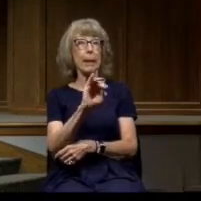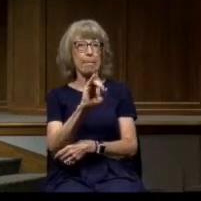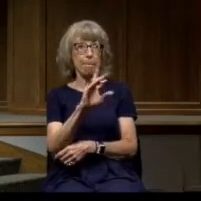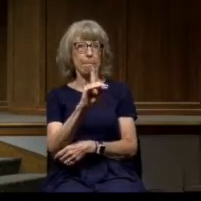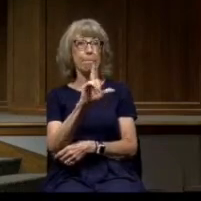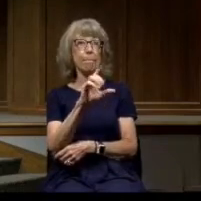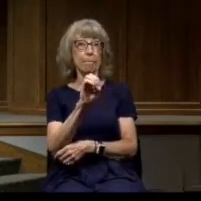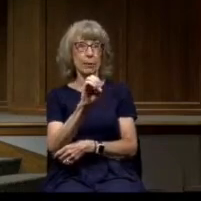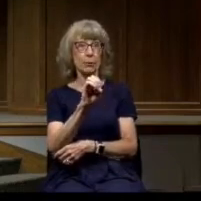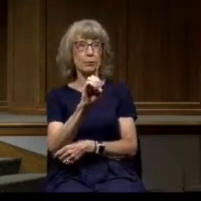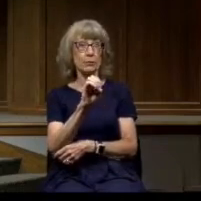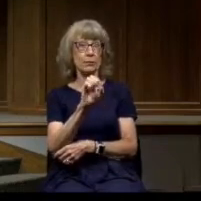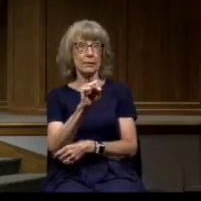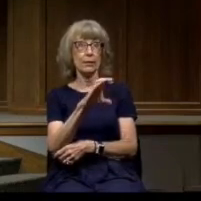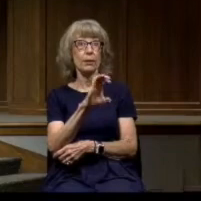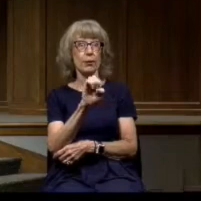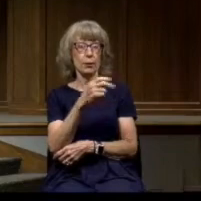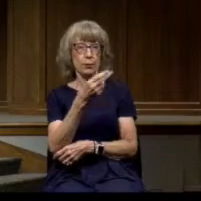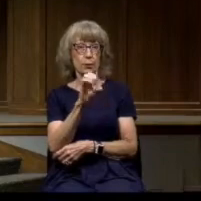Middle school.